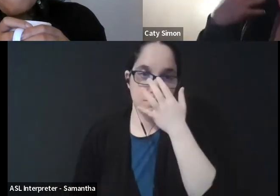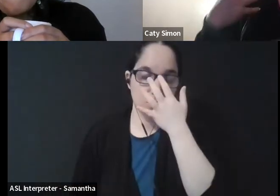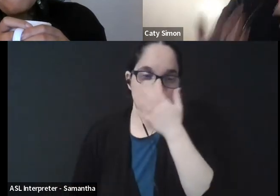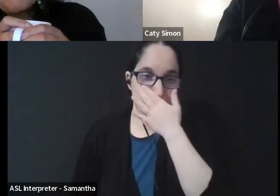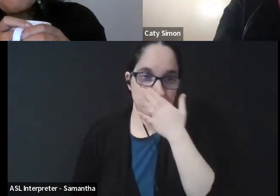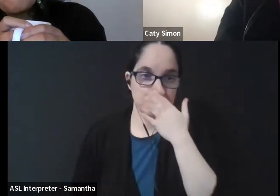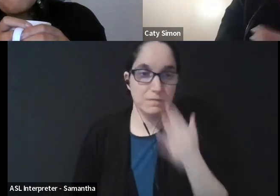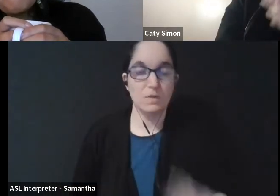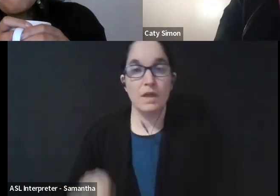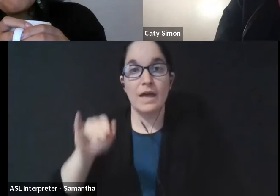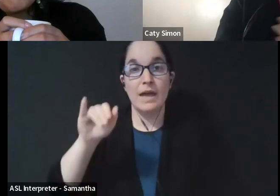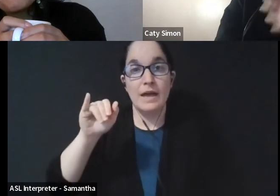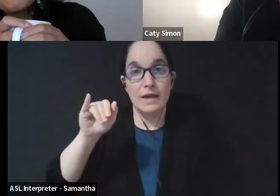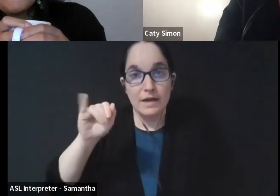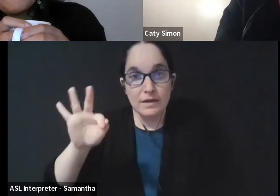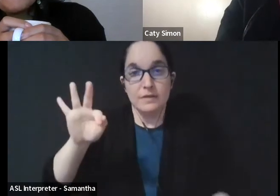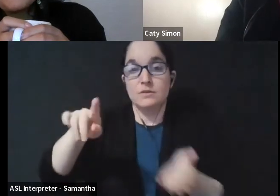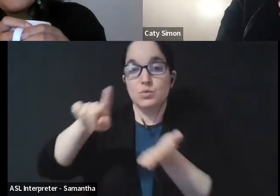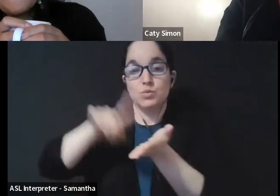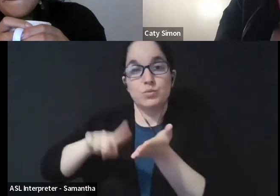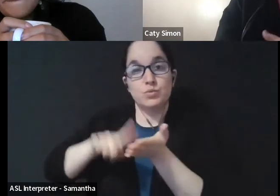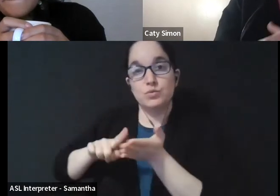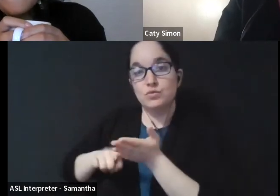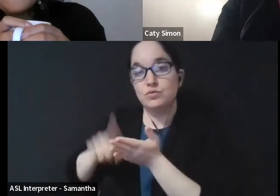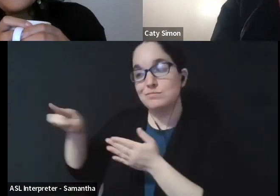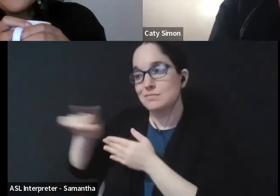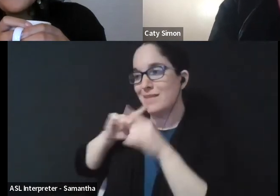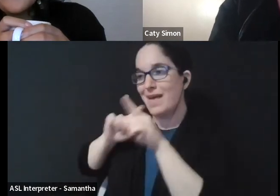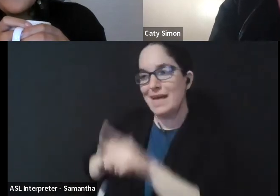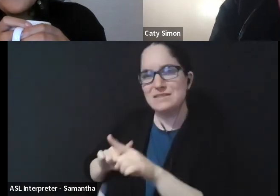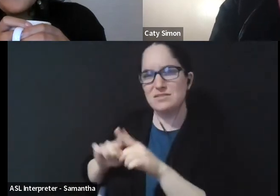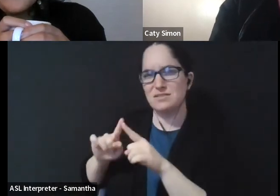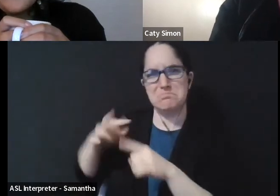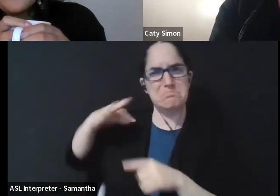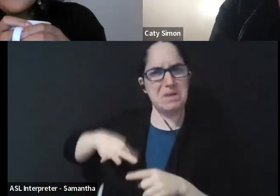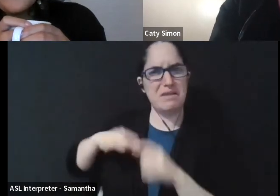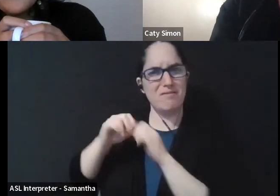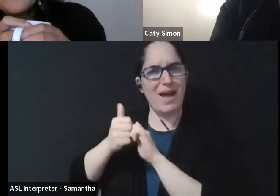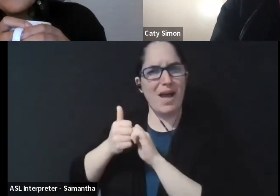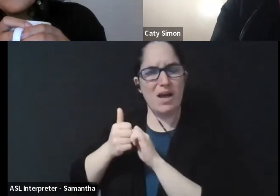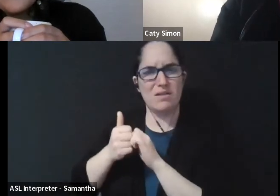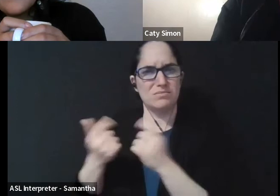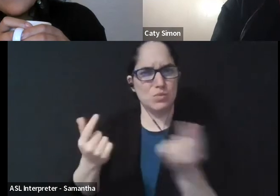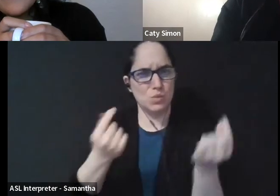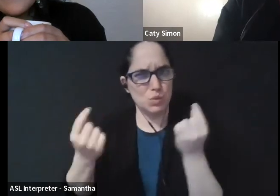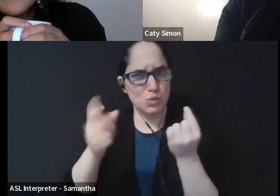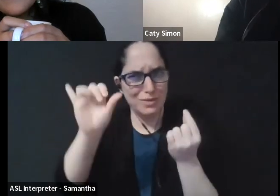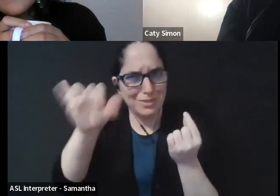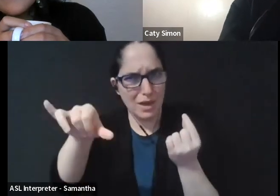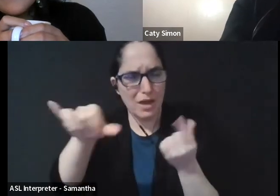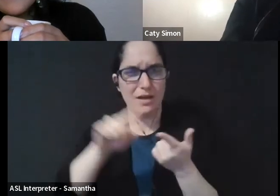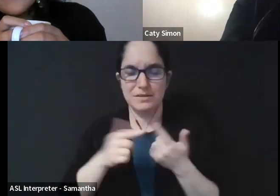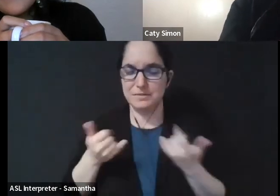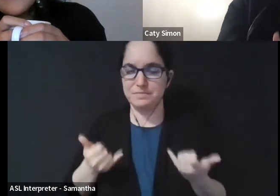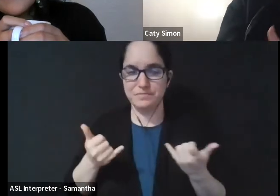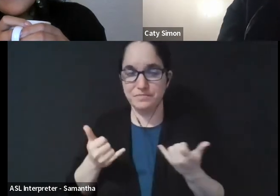having researchers answer the question, how does this benefit them exactly? And what, like, how does this